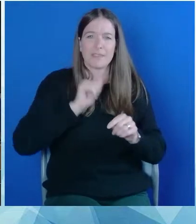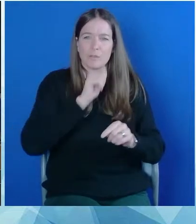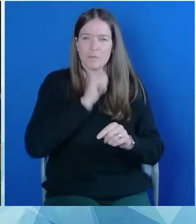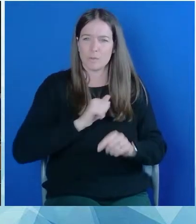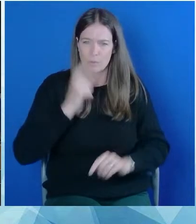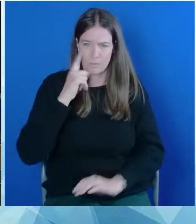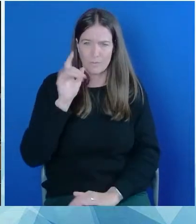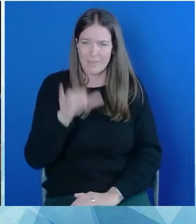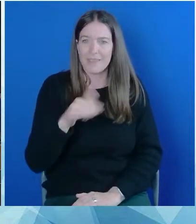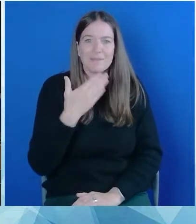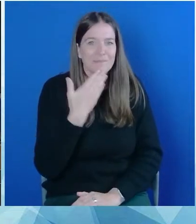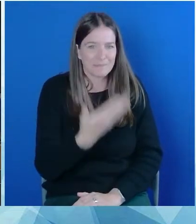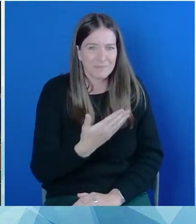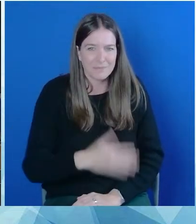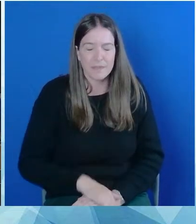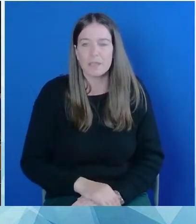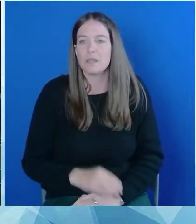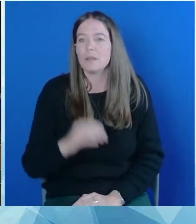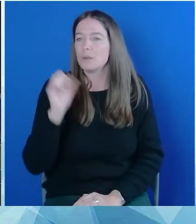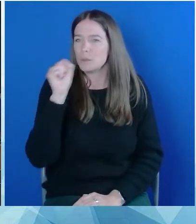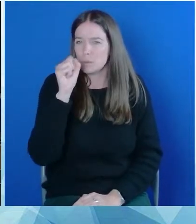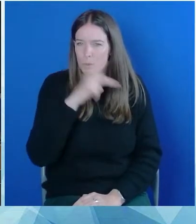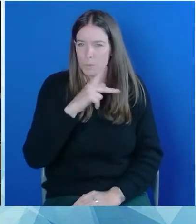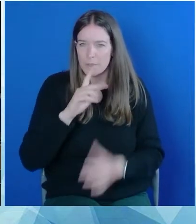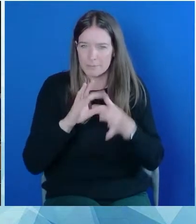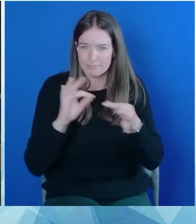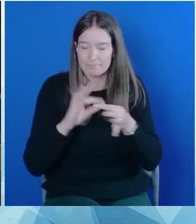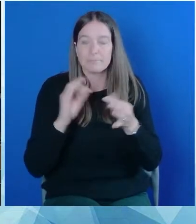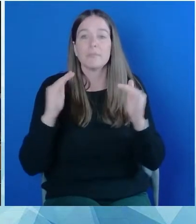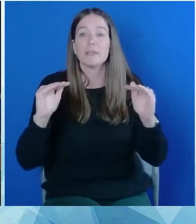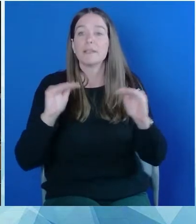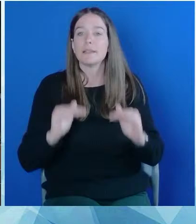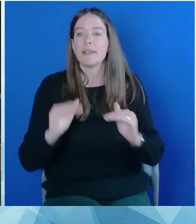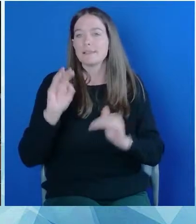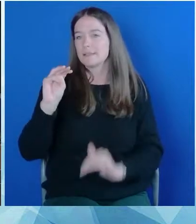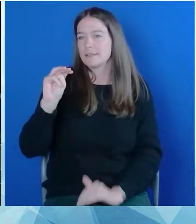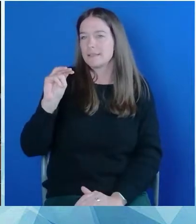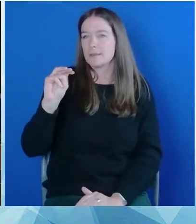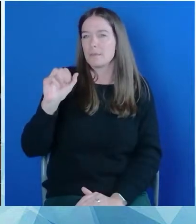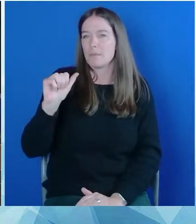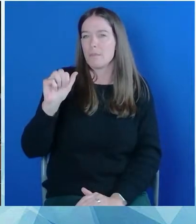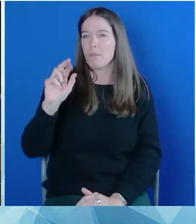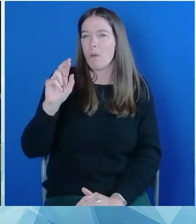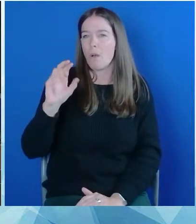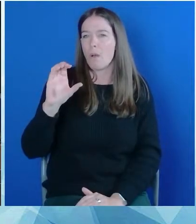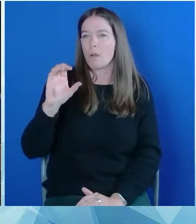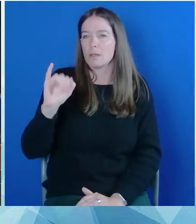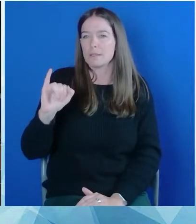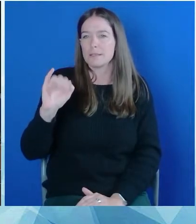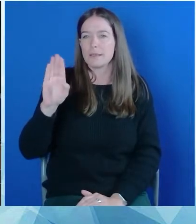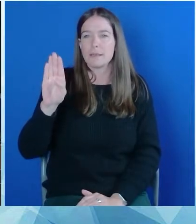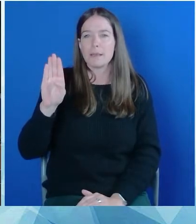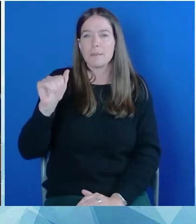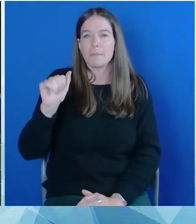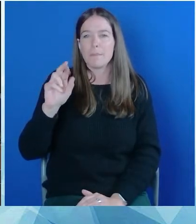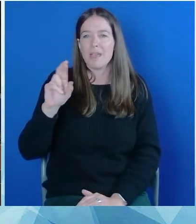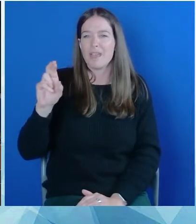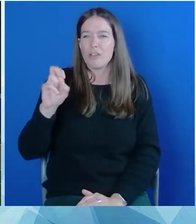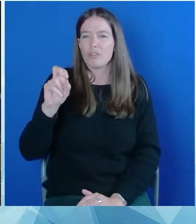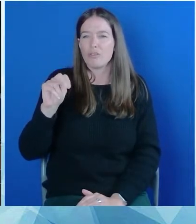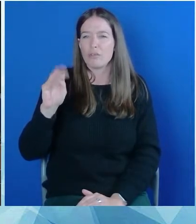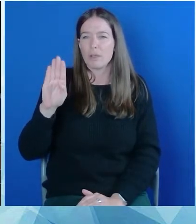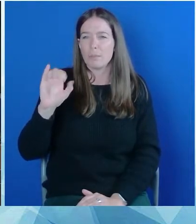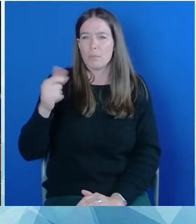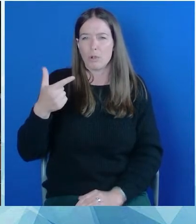Thank you. Next is Marcy Berenberg, related to contracts and Senate Bill